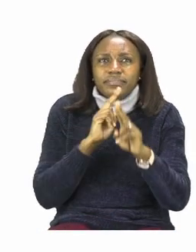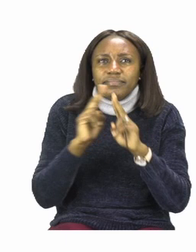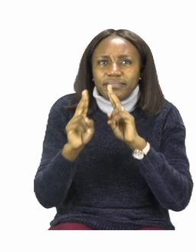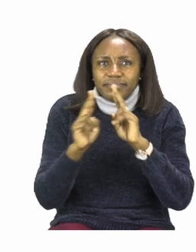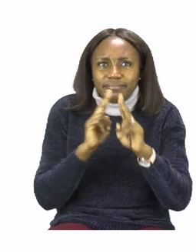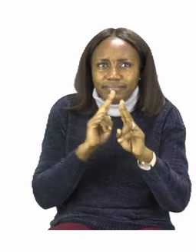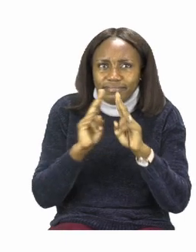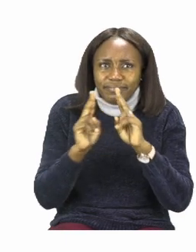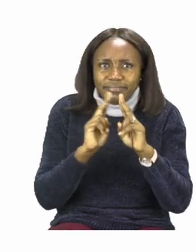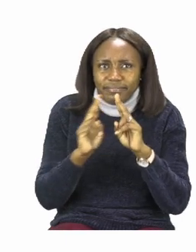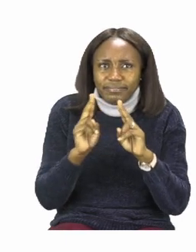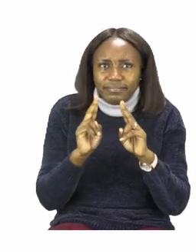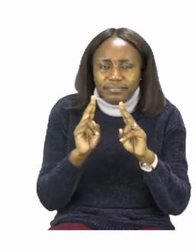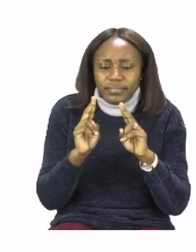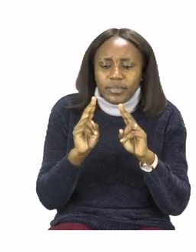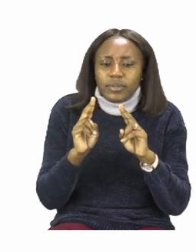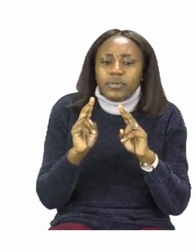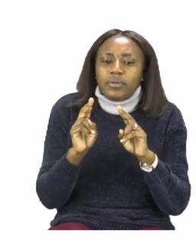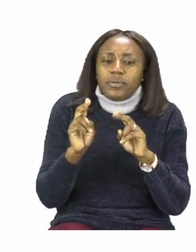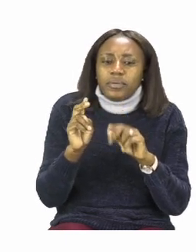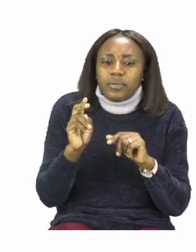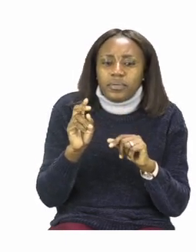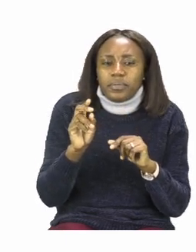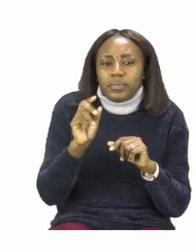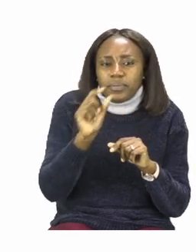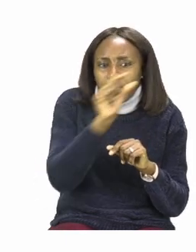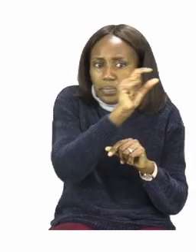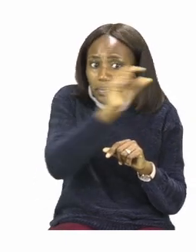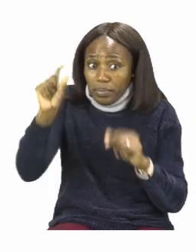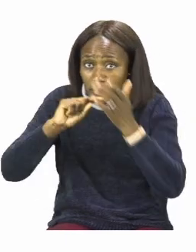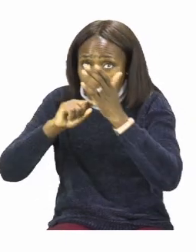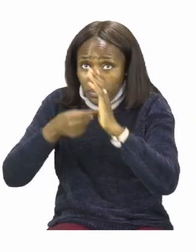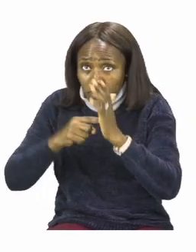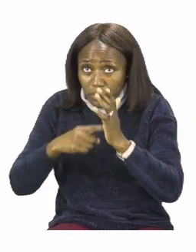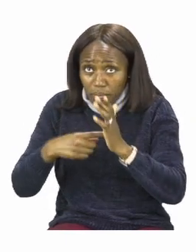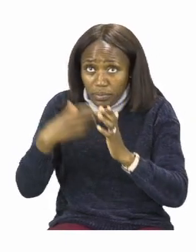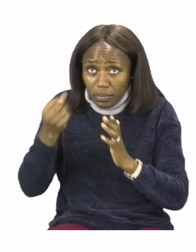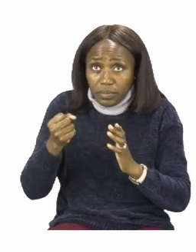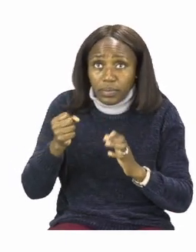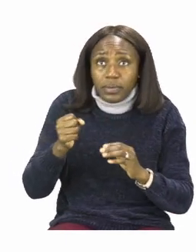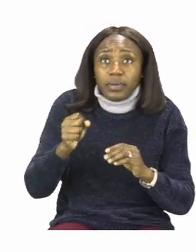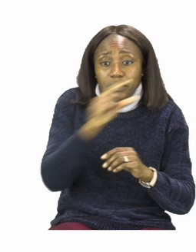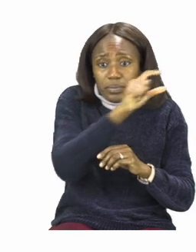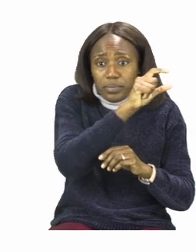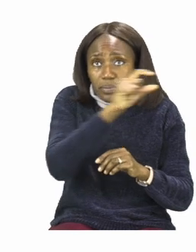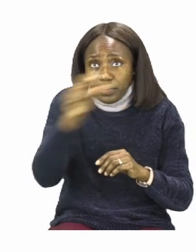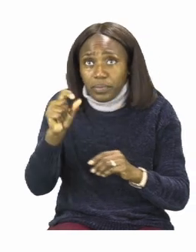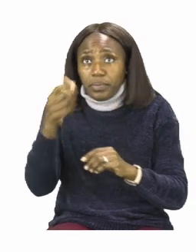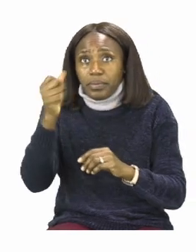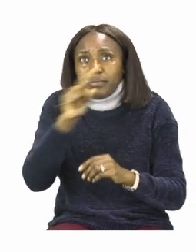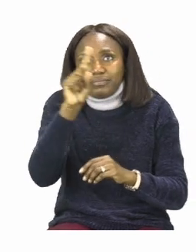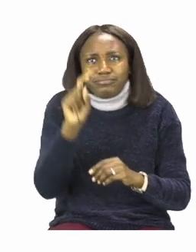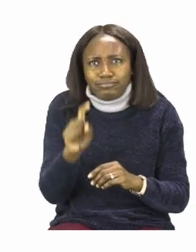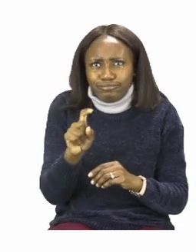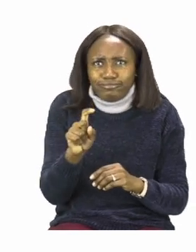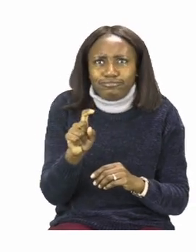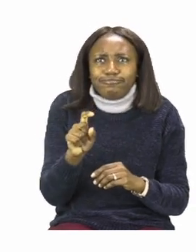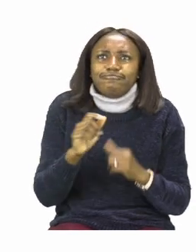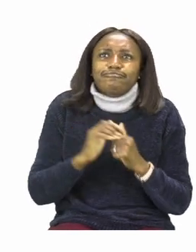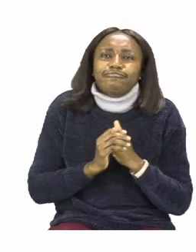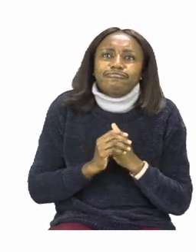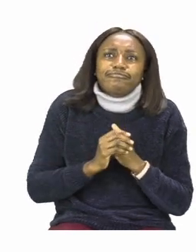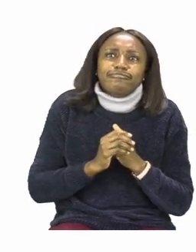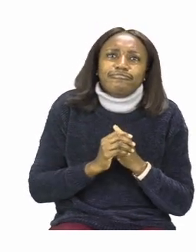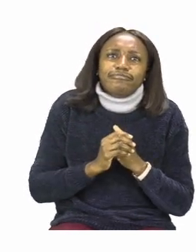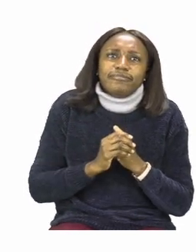to be doing statement or question. Now, how we're going to do this is we're going to